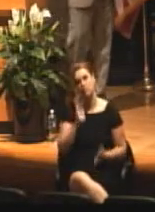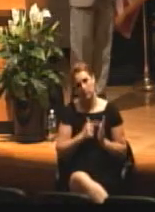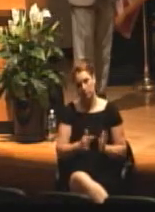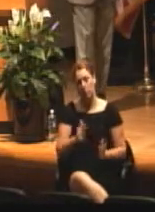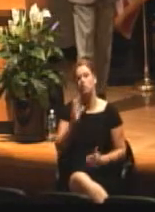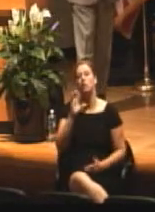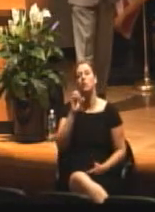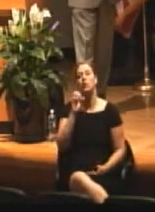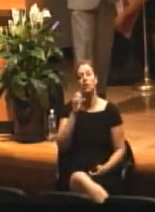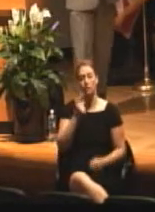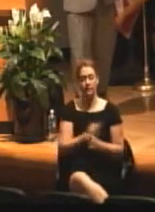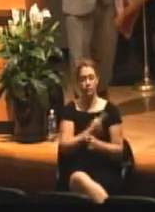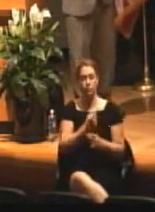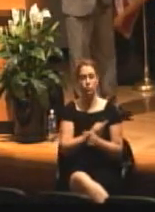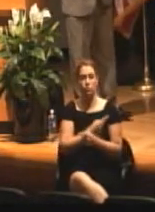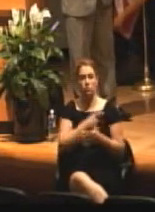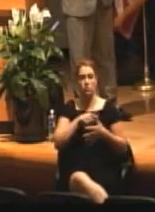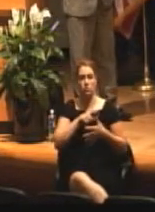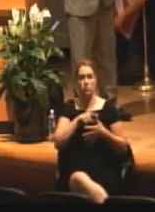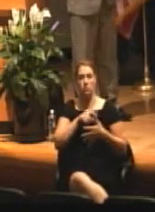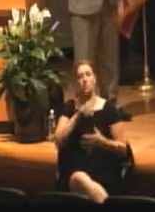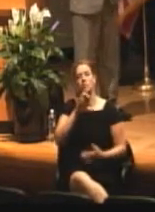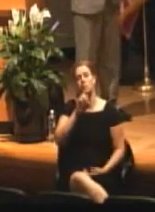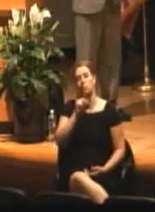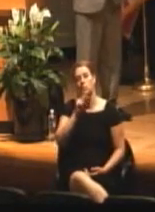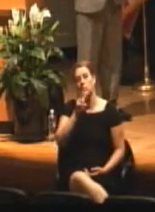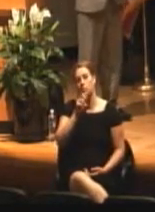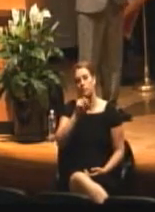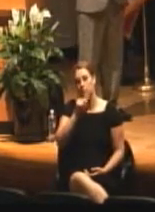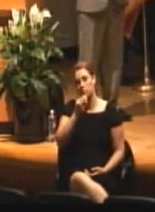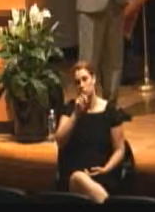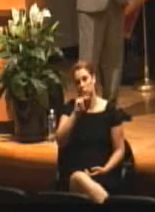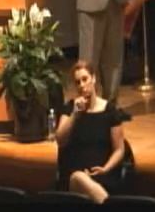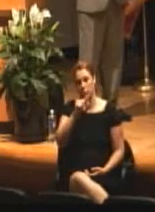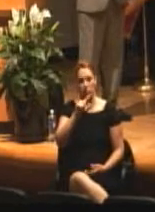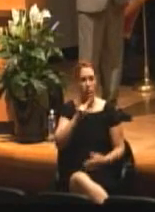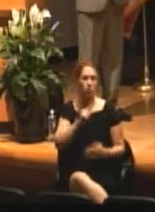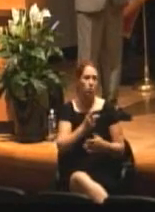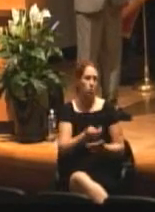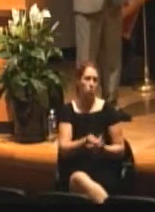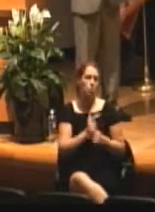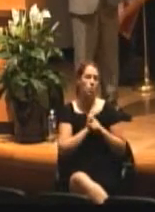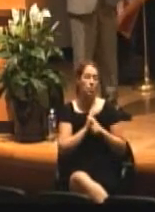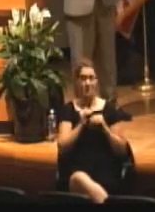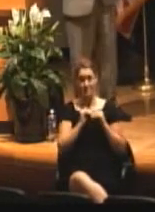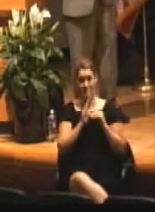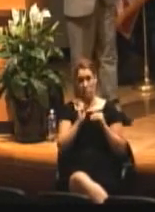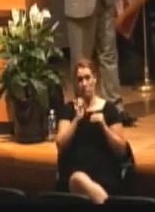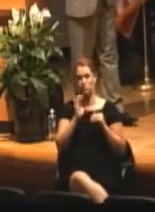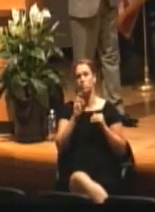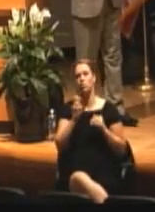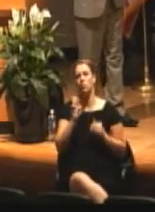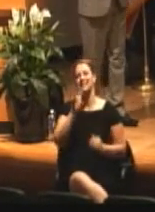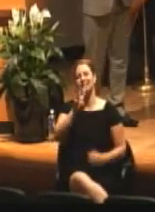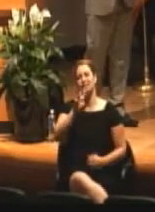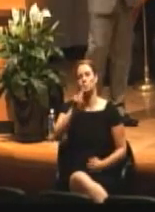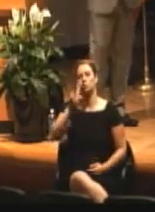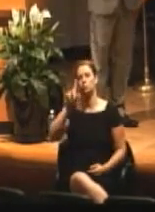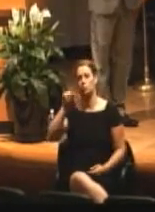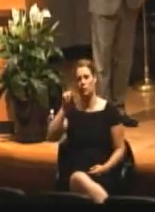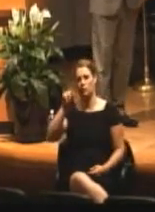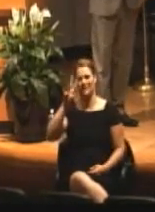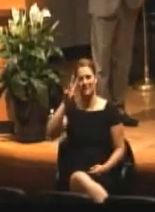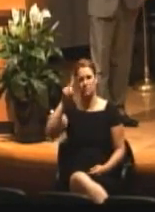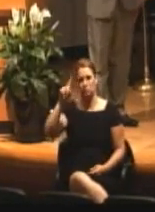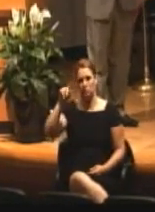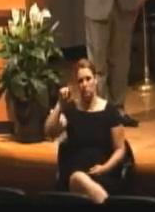loan, they have minimum scores of say 620, but the interest rate is adjusted based upon scores. So the